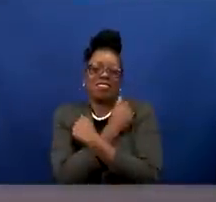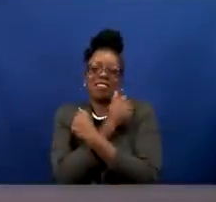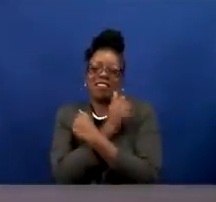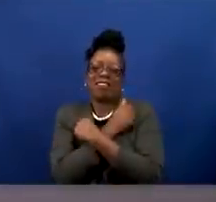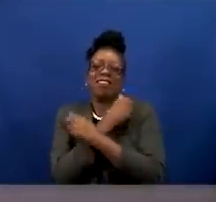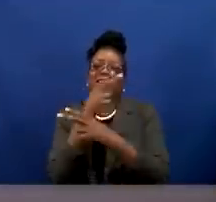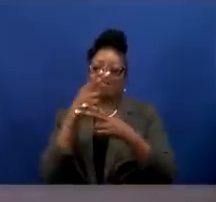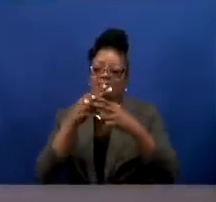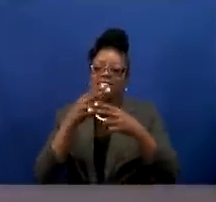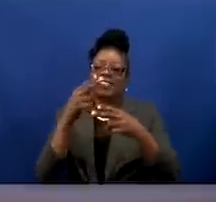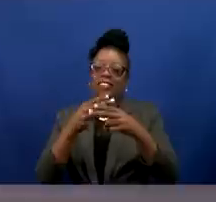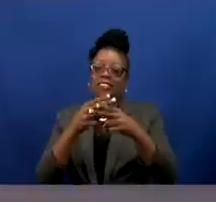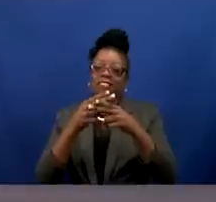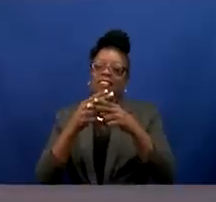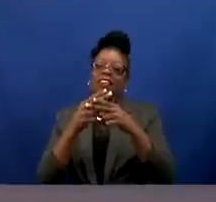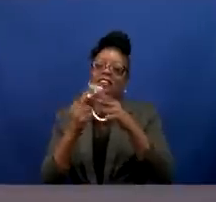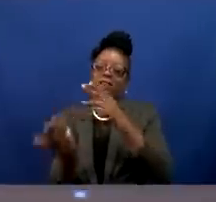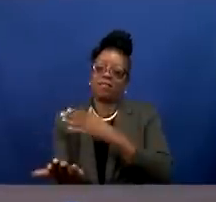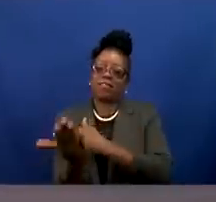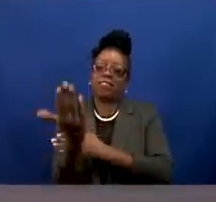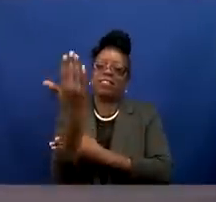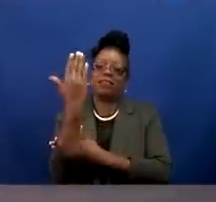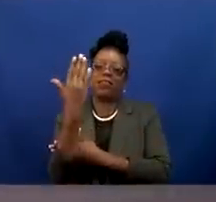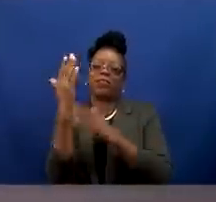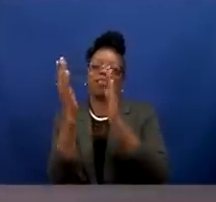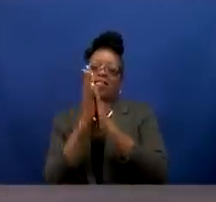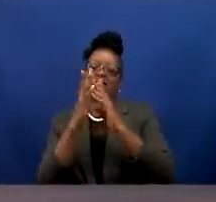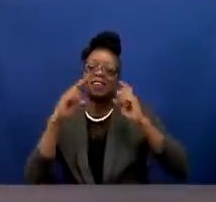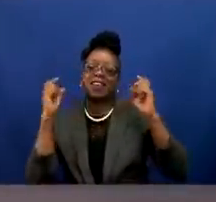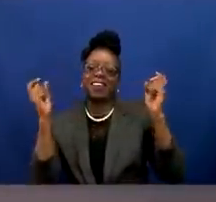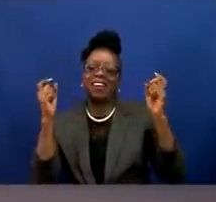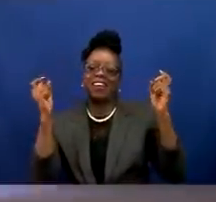this morning? Hallelujah.